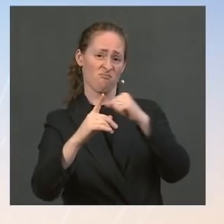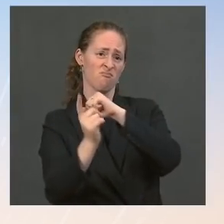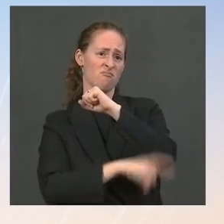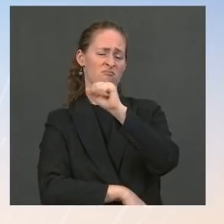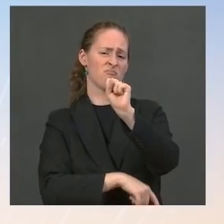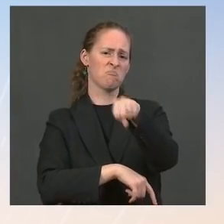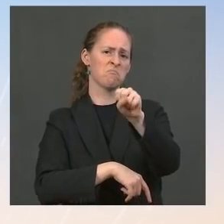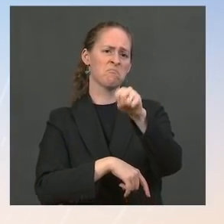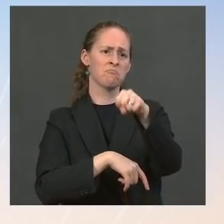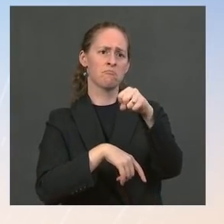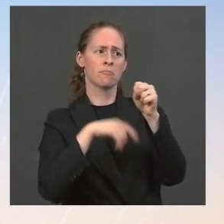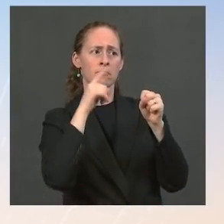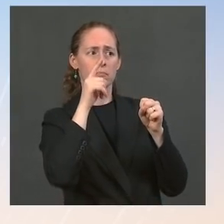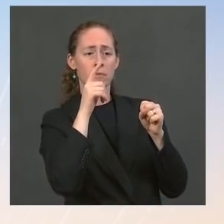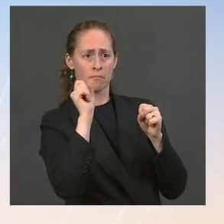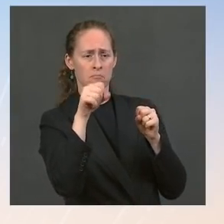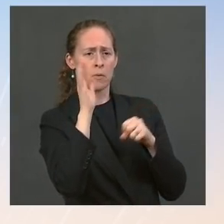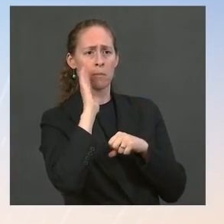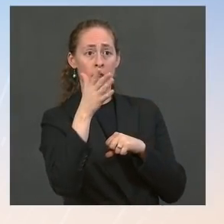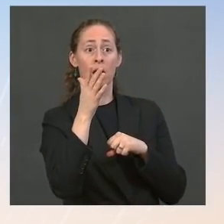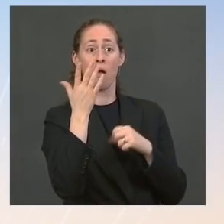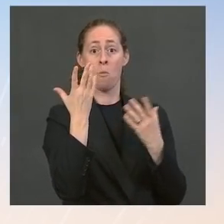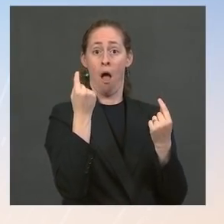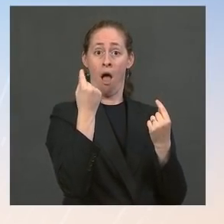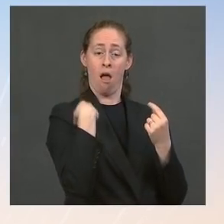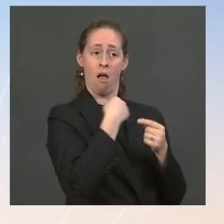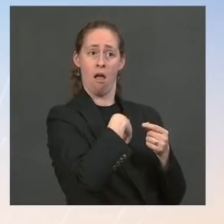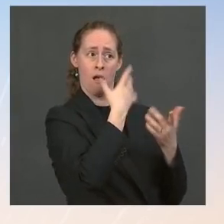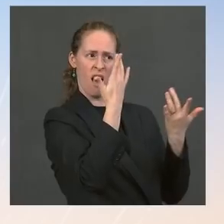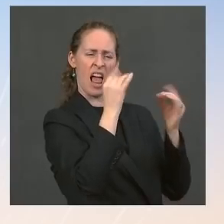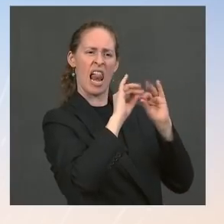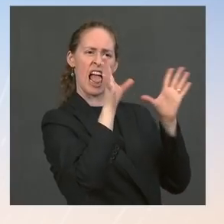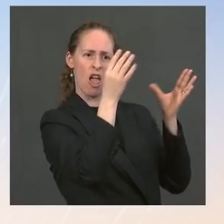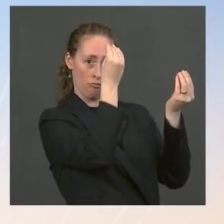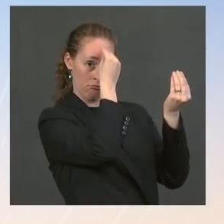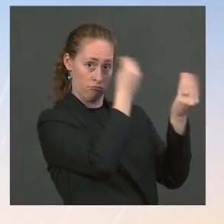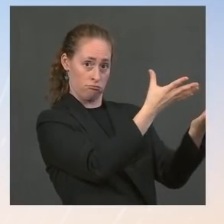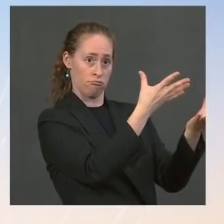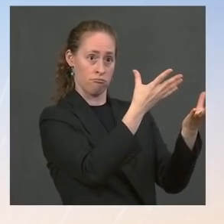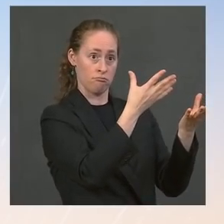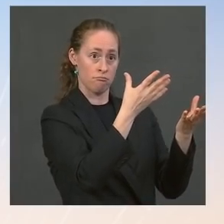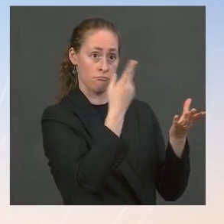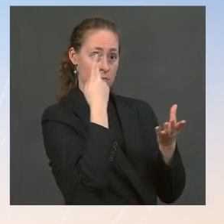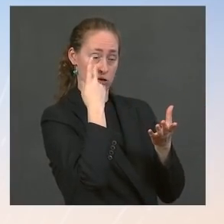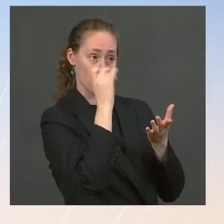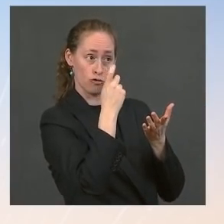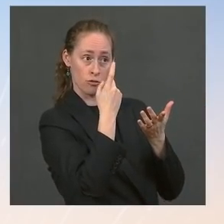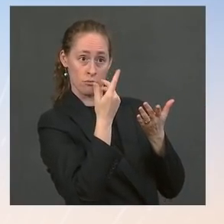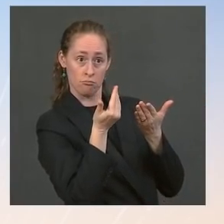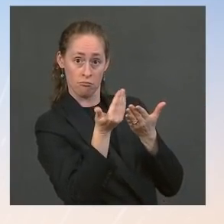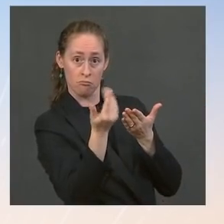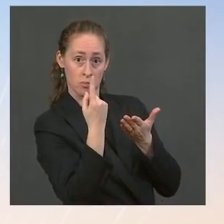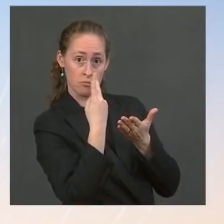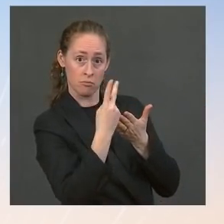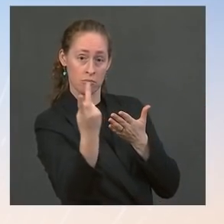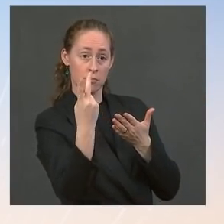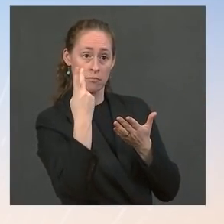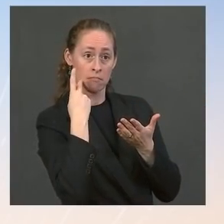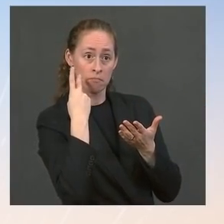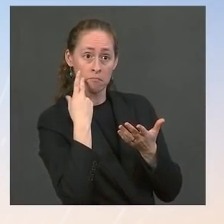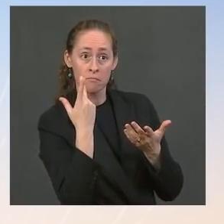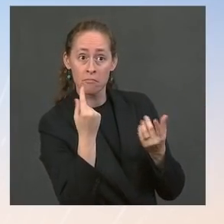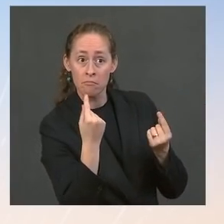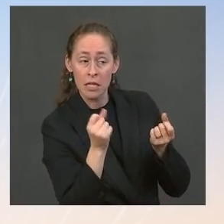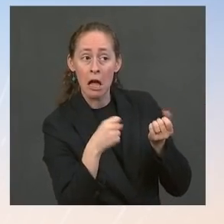entities. What we're communicating to the parties on the ground is that we must see meaningful steps within weeks to initiate discussions to achieve a negotiated